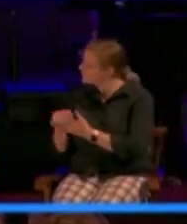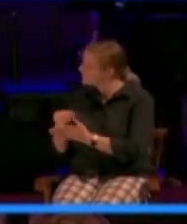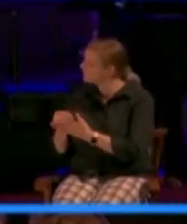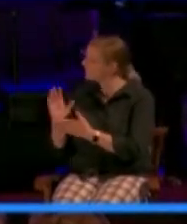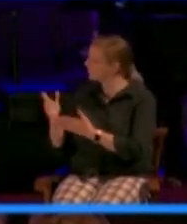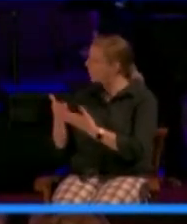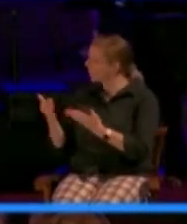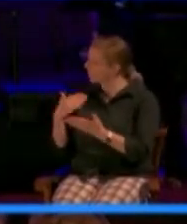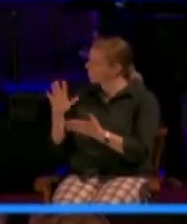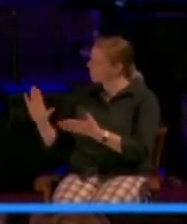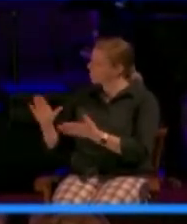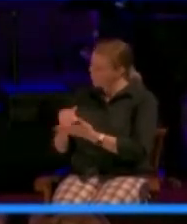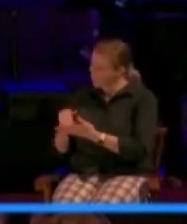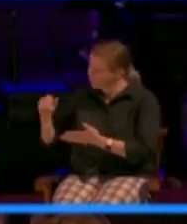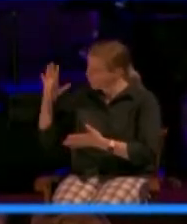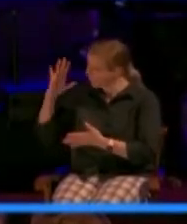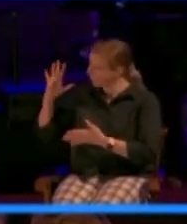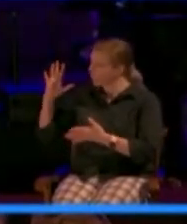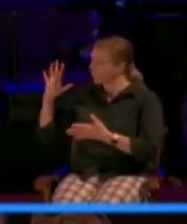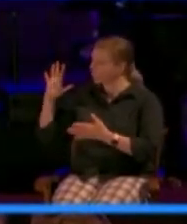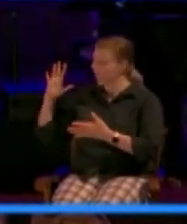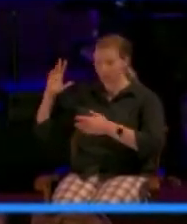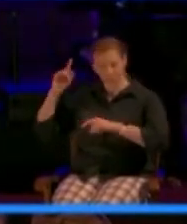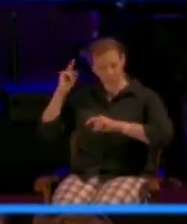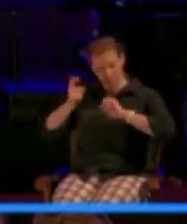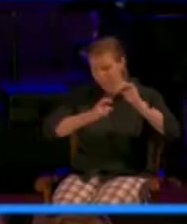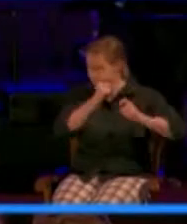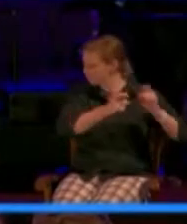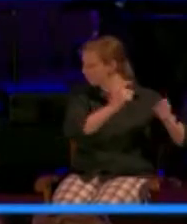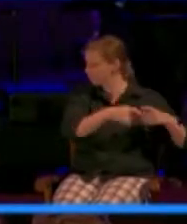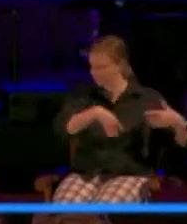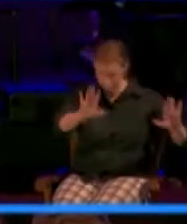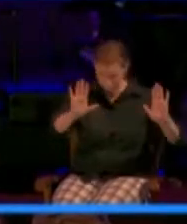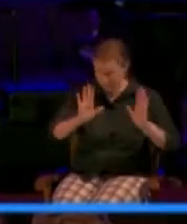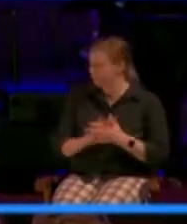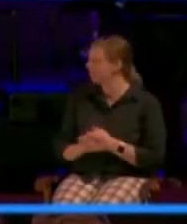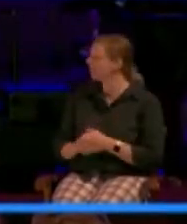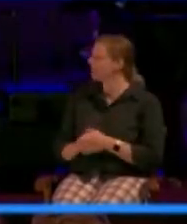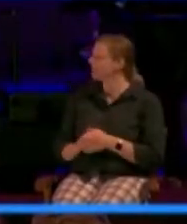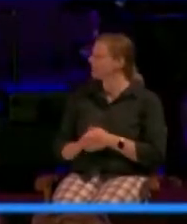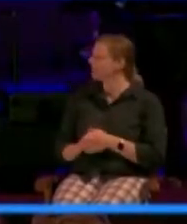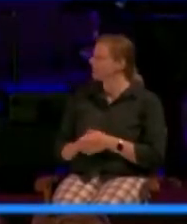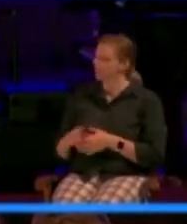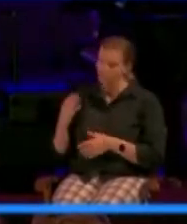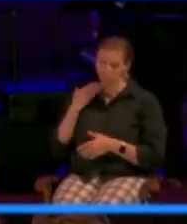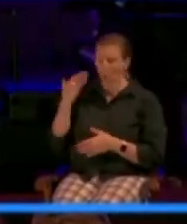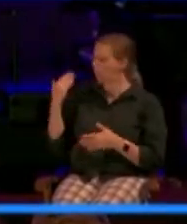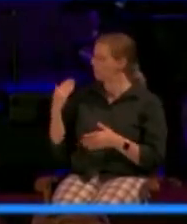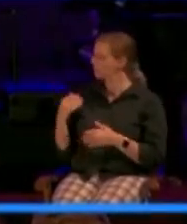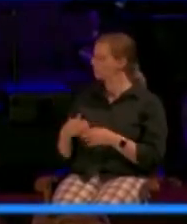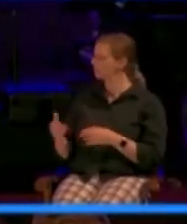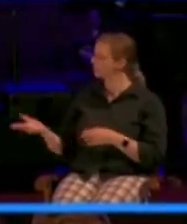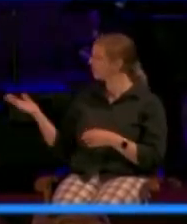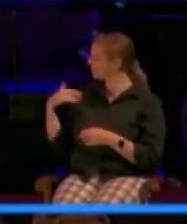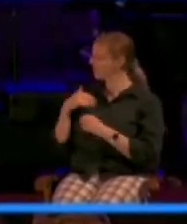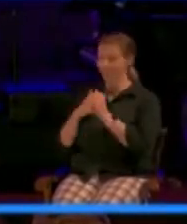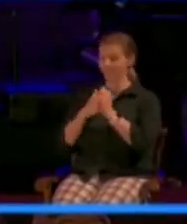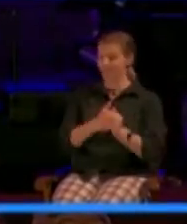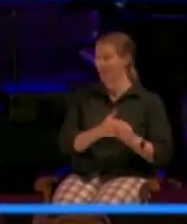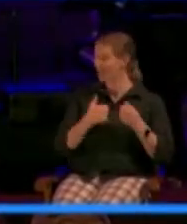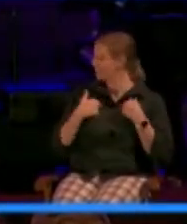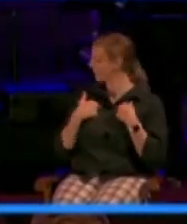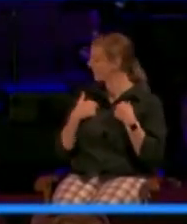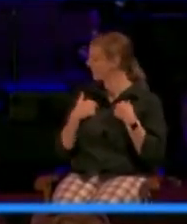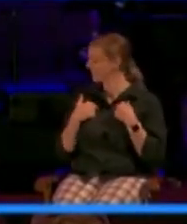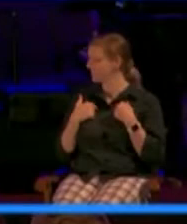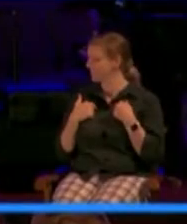it. You're a nutcase. And turns and walks away mad. Not the picture. He still wants what